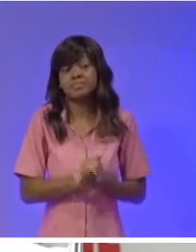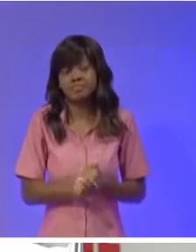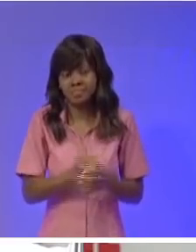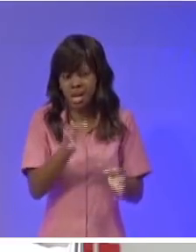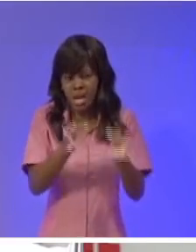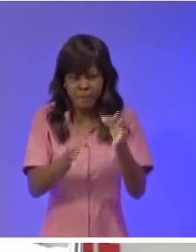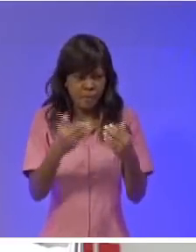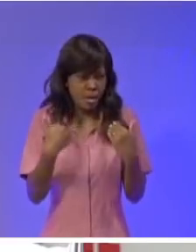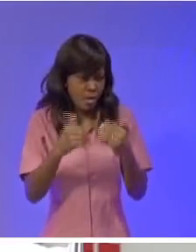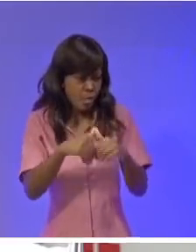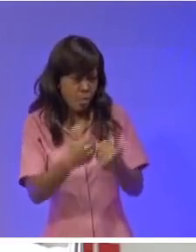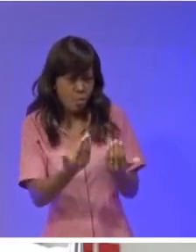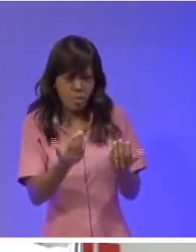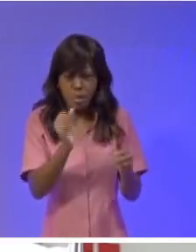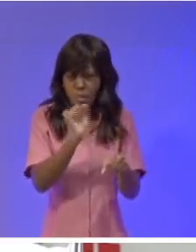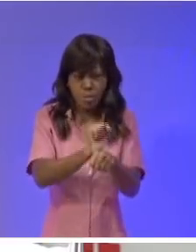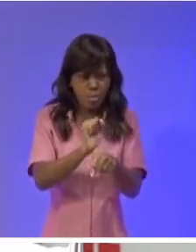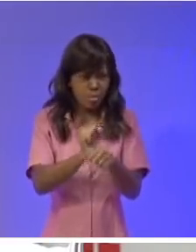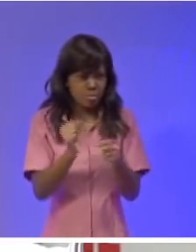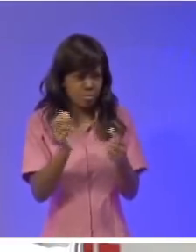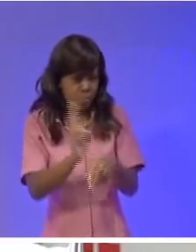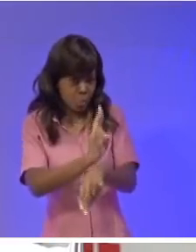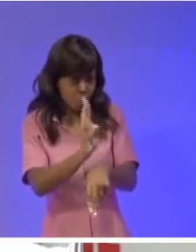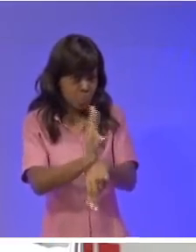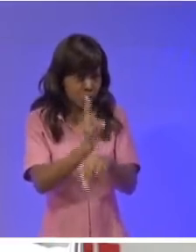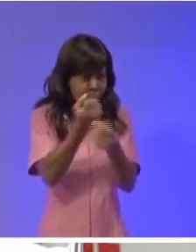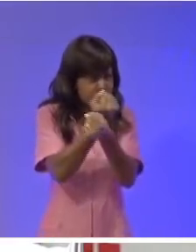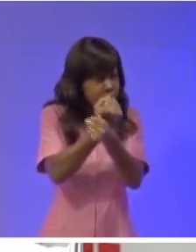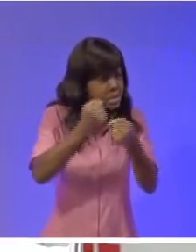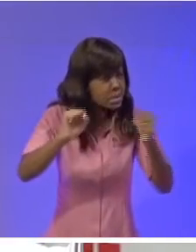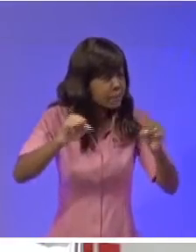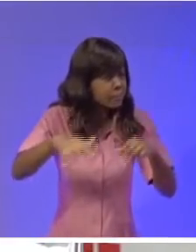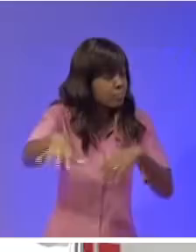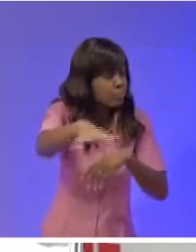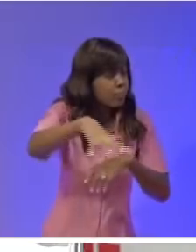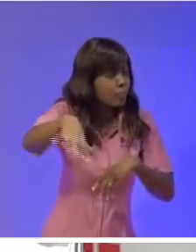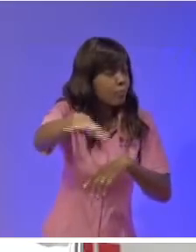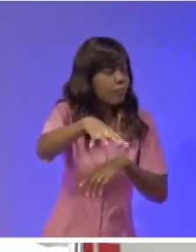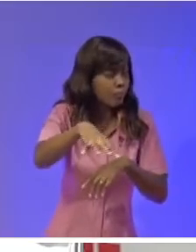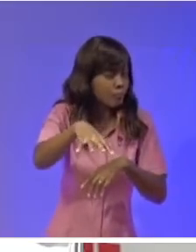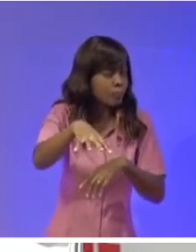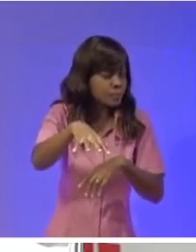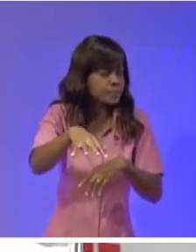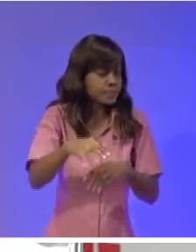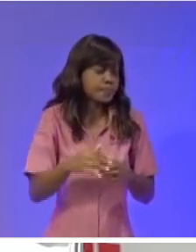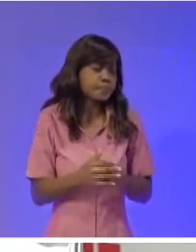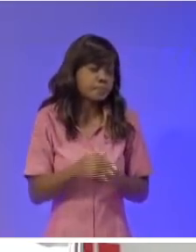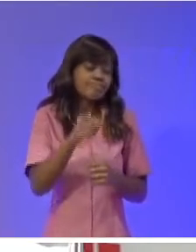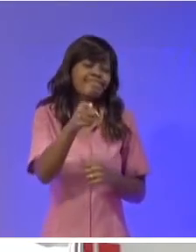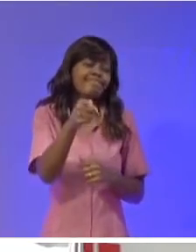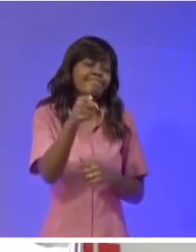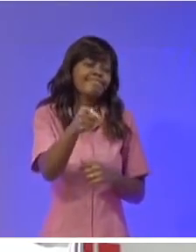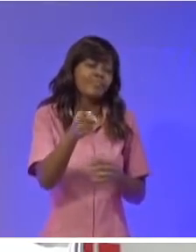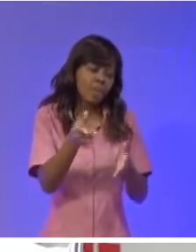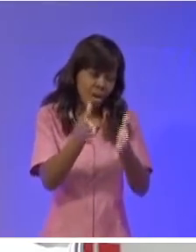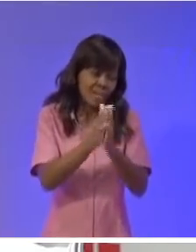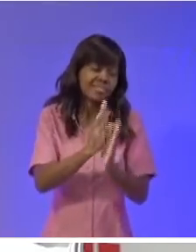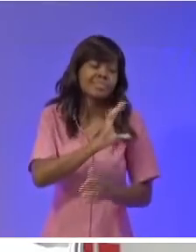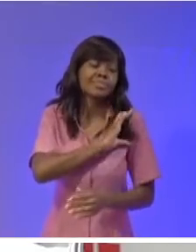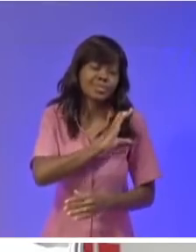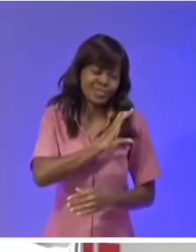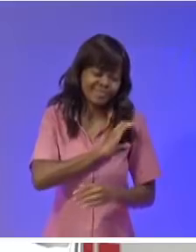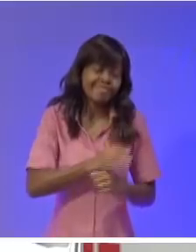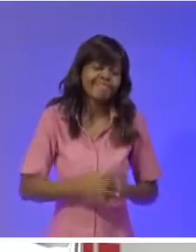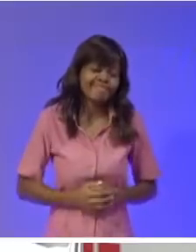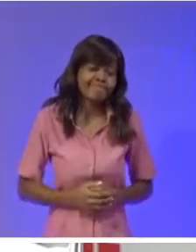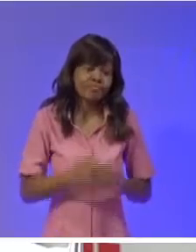particular case, as you know, both the TTPS and the DPP are involved, so the regulations